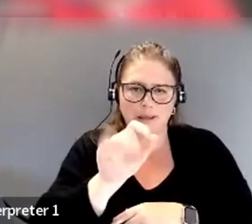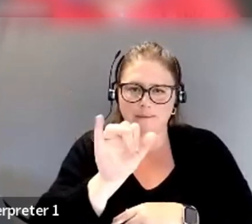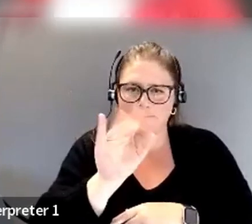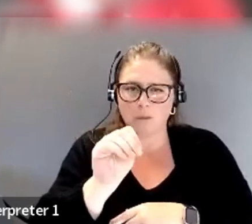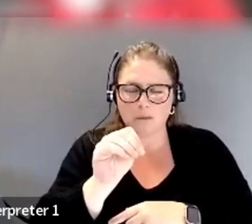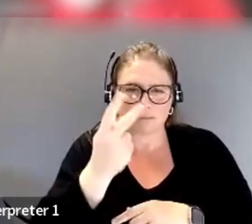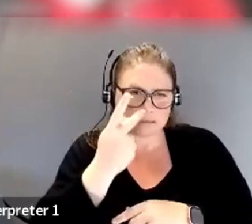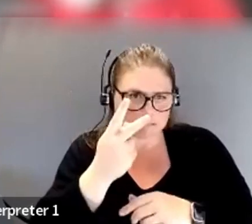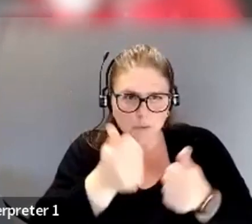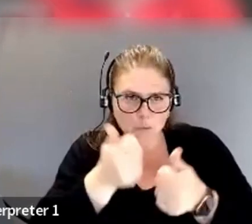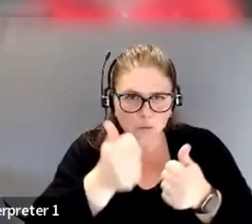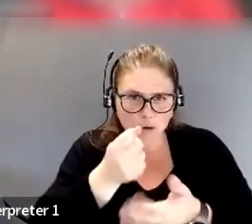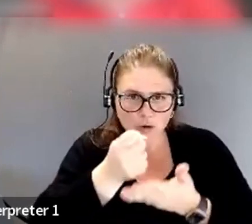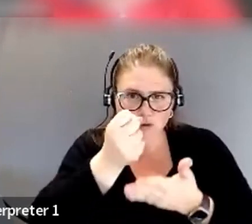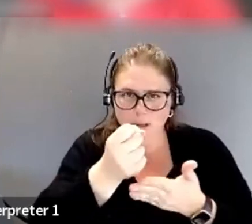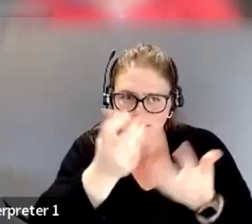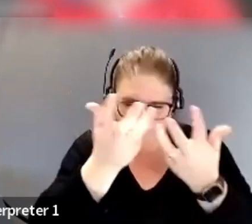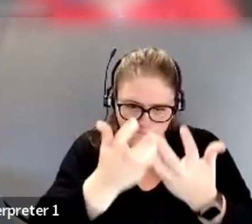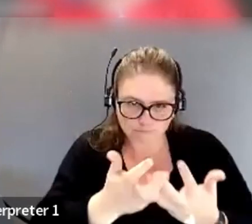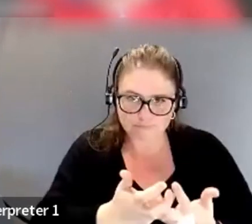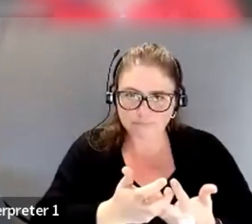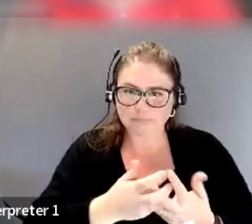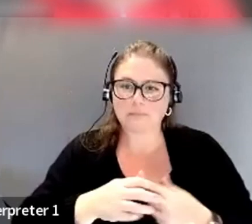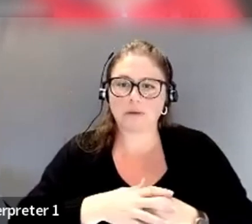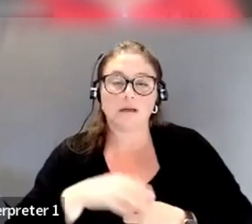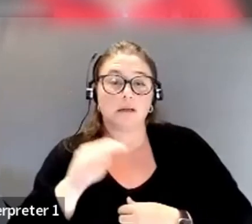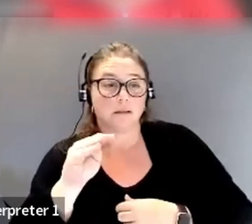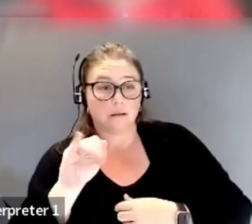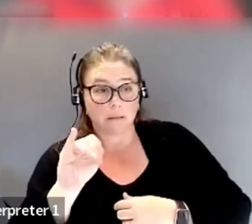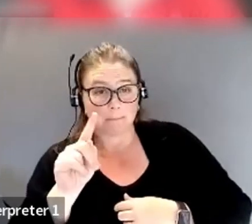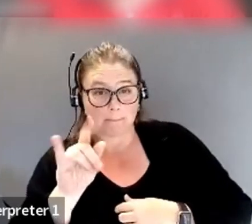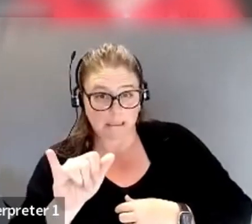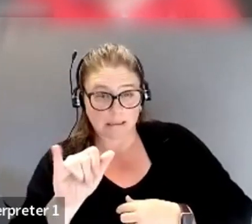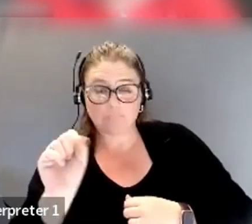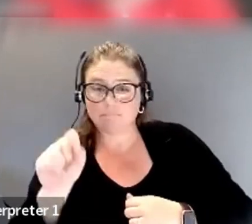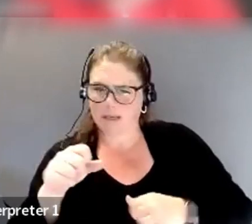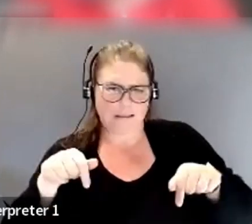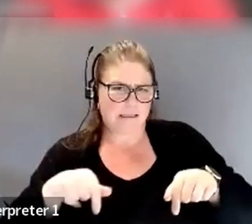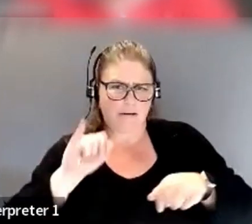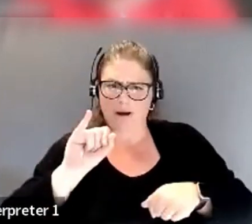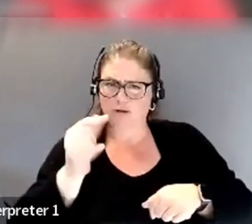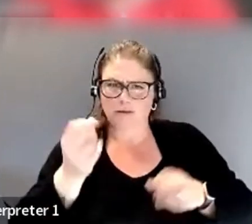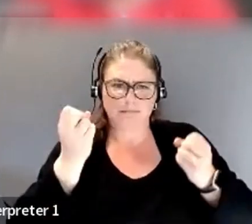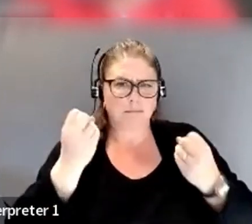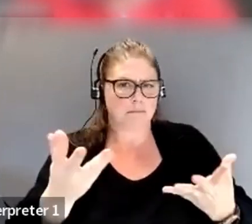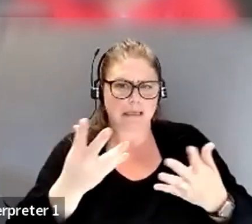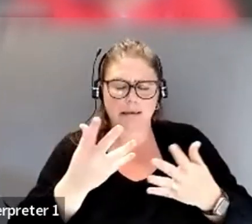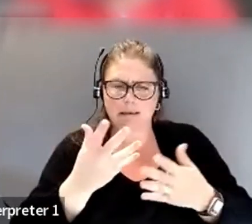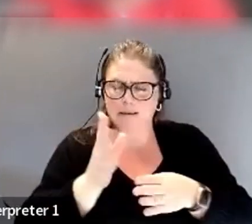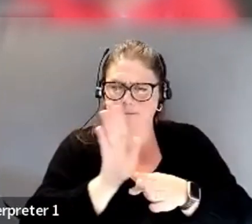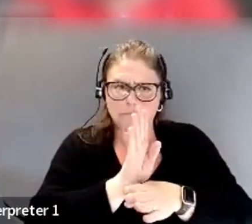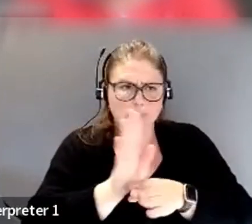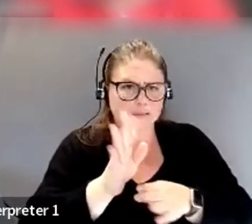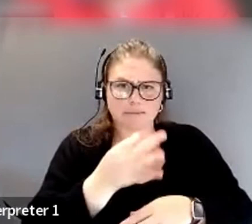I'll jump in with something too, because Jacob, like at Innovation Guelph, we have lots of mentors and industry specialists. So if there's something that you're questioning